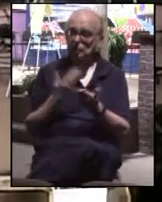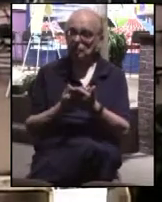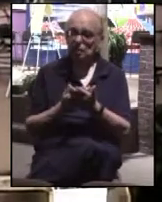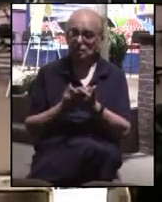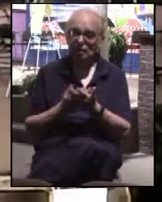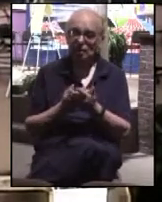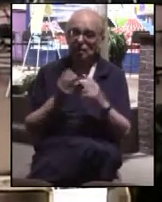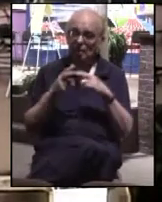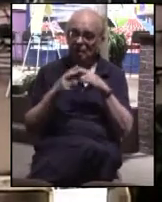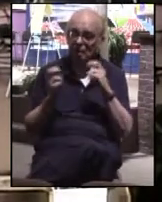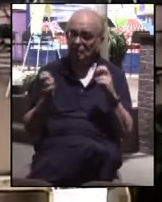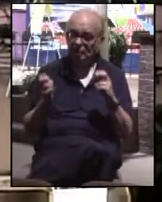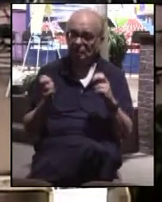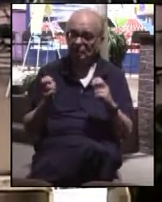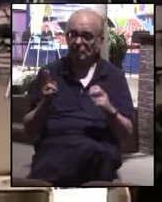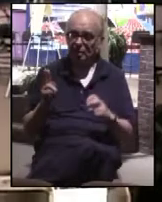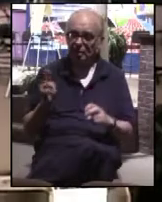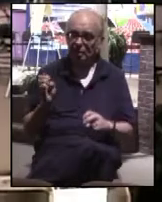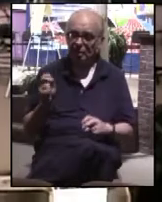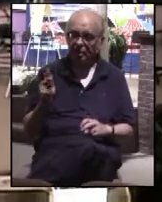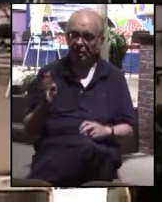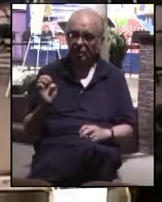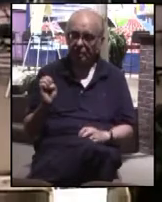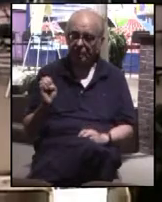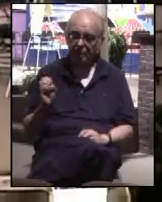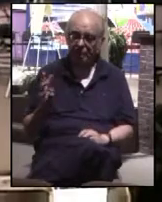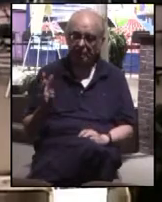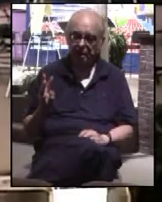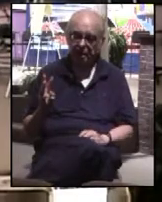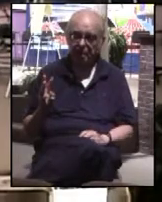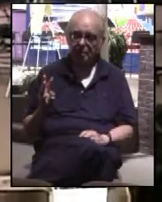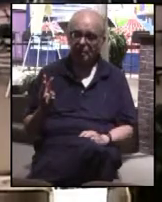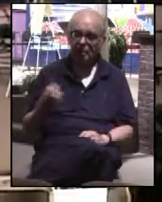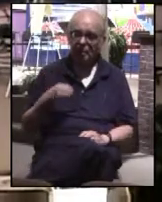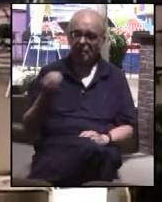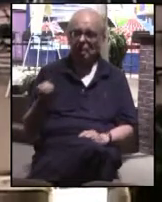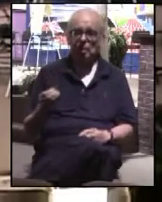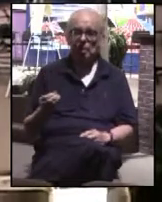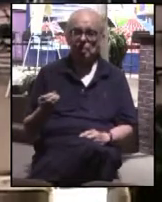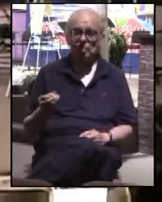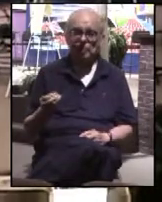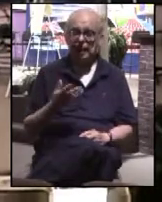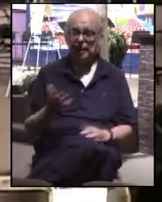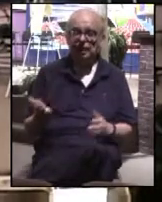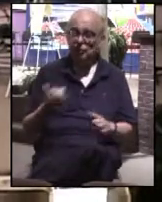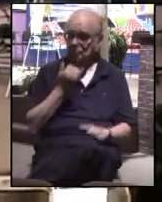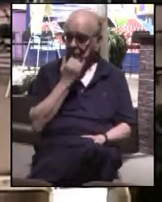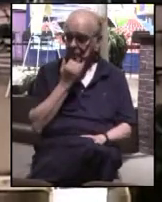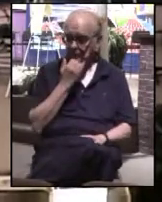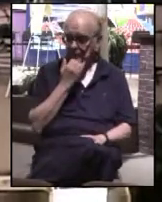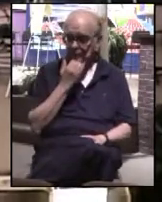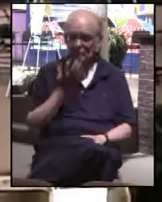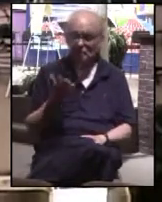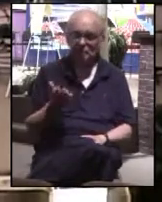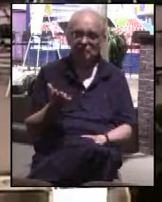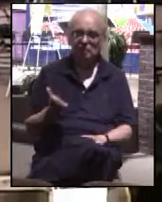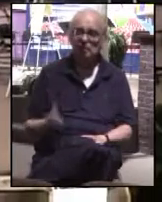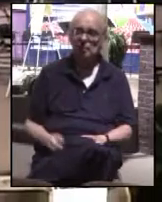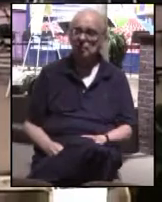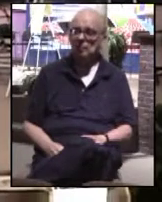we just kind of put out there that you know things are wrong and they're just not there